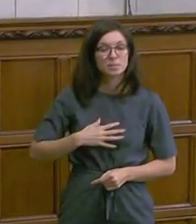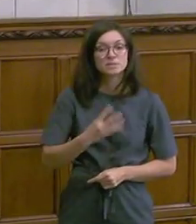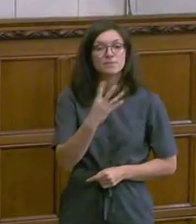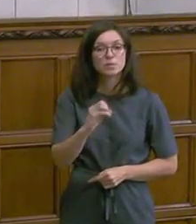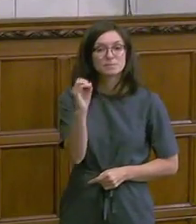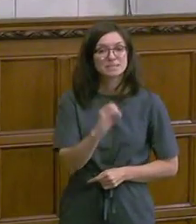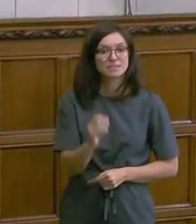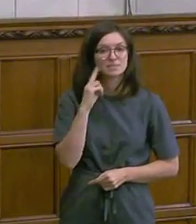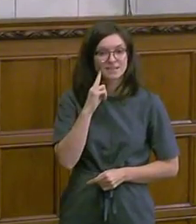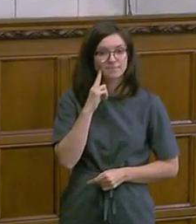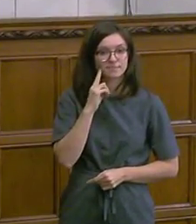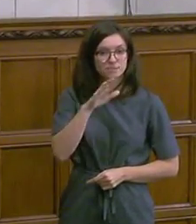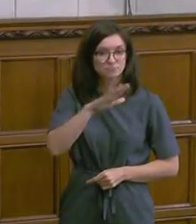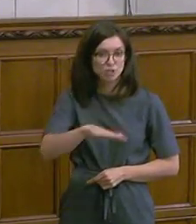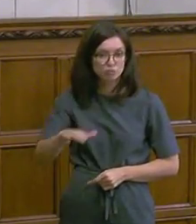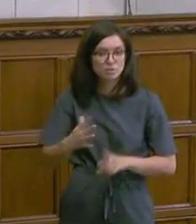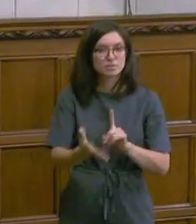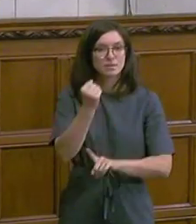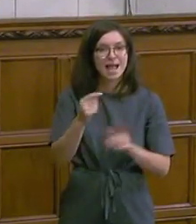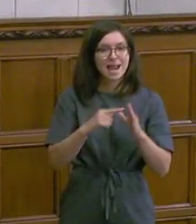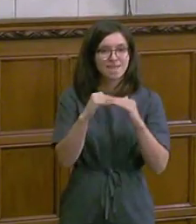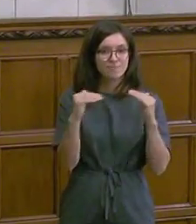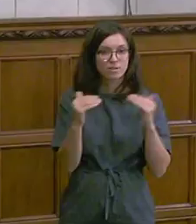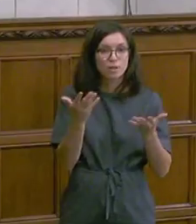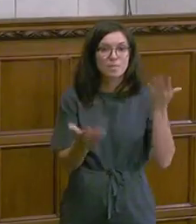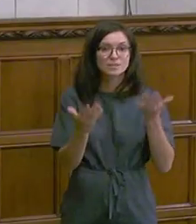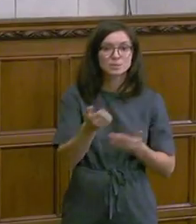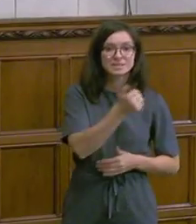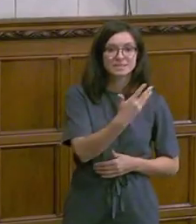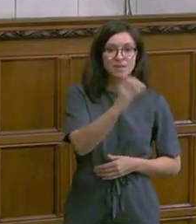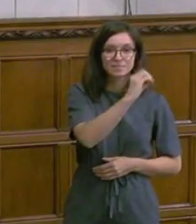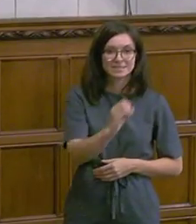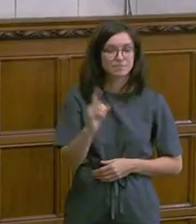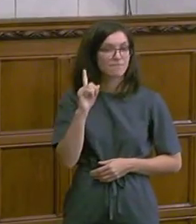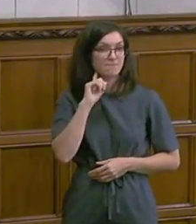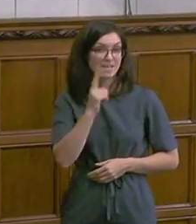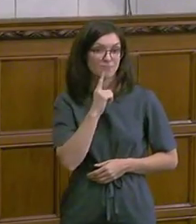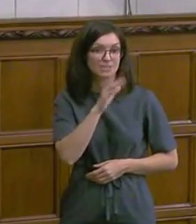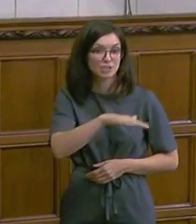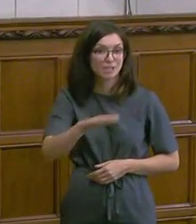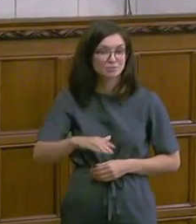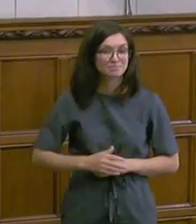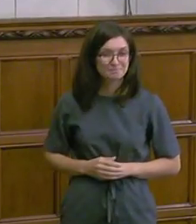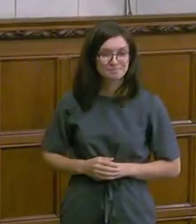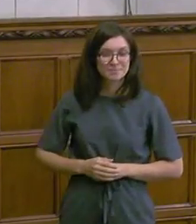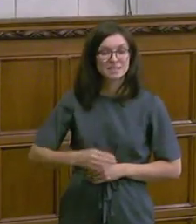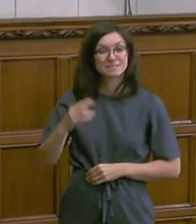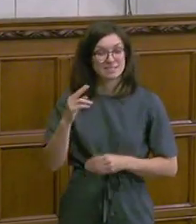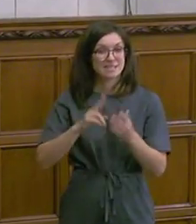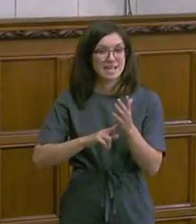students achieve 2 A levels, compared with 65% of those who had normal hearing. The National Deaf Children's